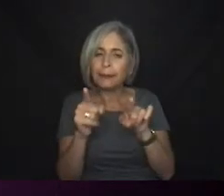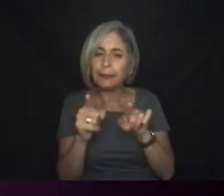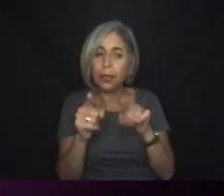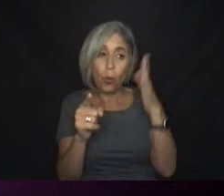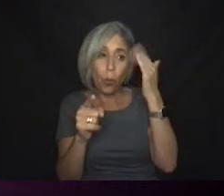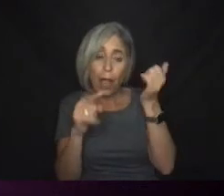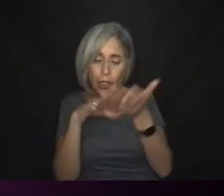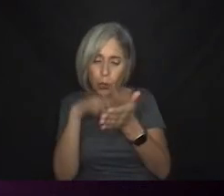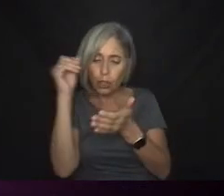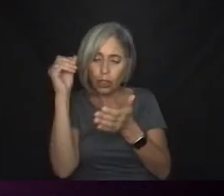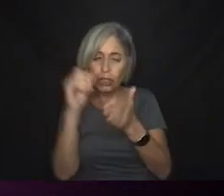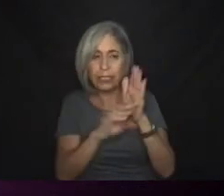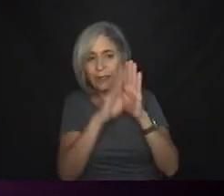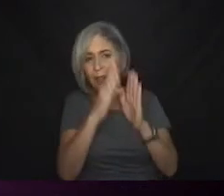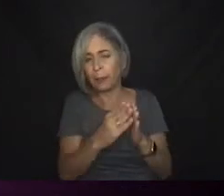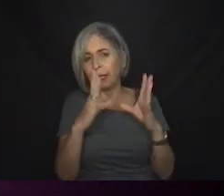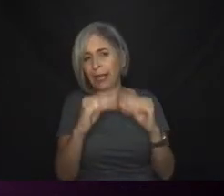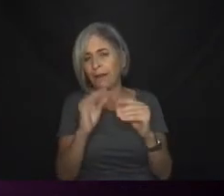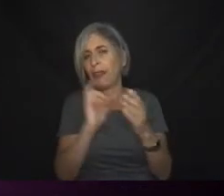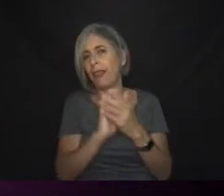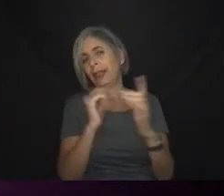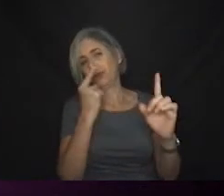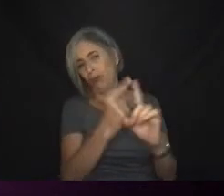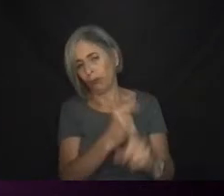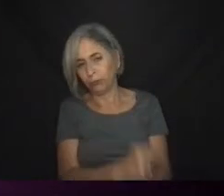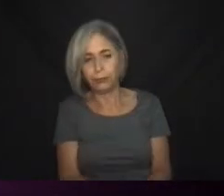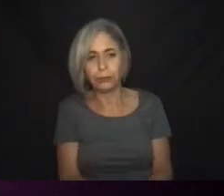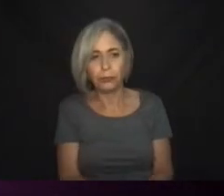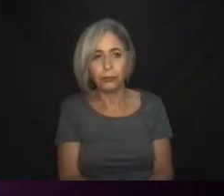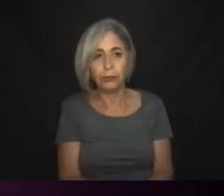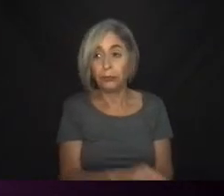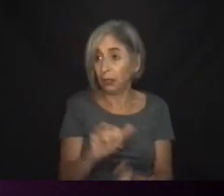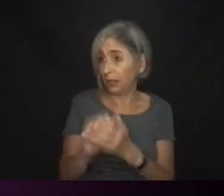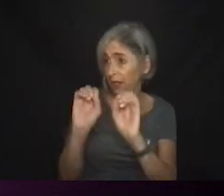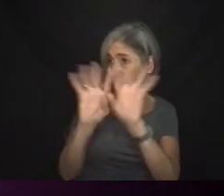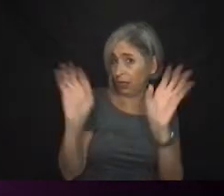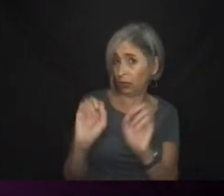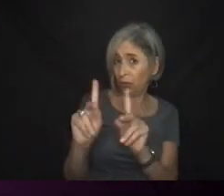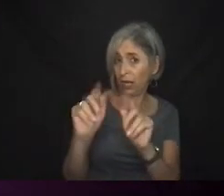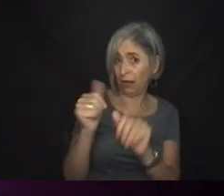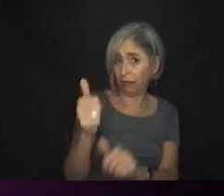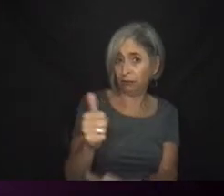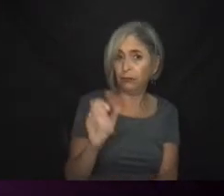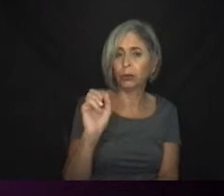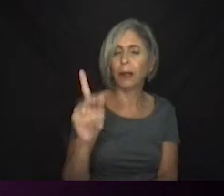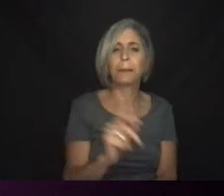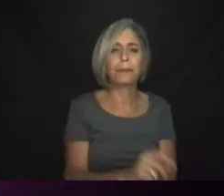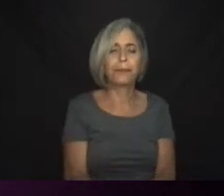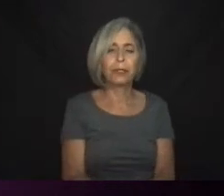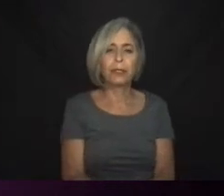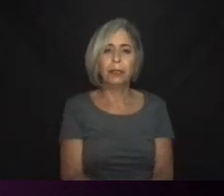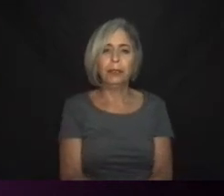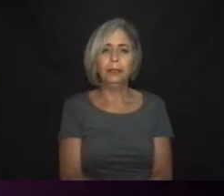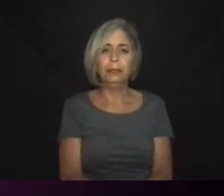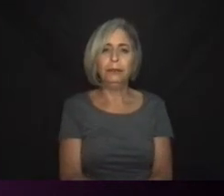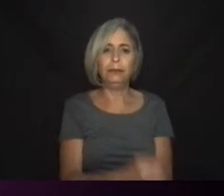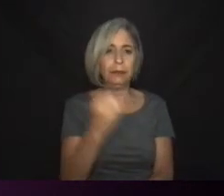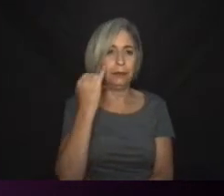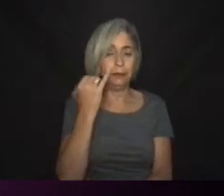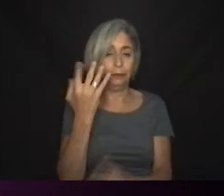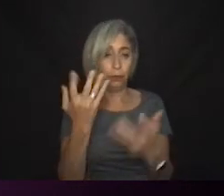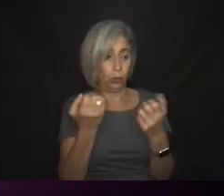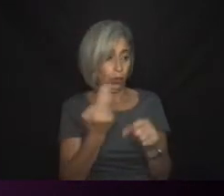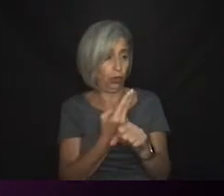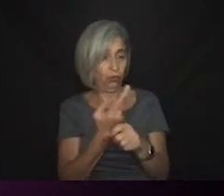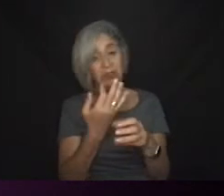you learn something as a developer at a conference. For me, that's the goal. So is that clear? Is that okay? Do I have permission? Okay. And if you do want to use it, it's